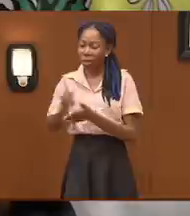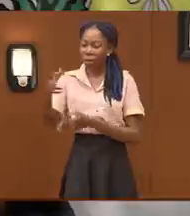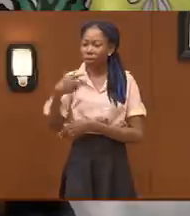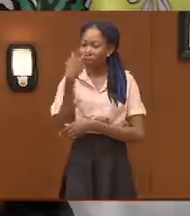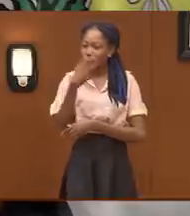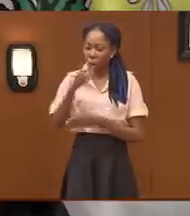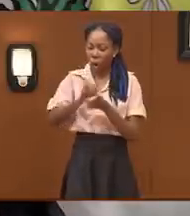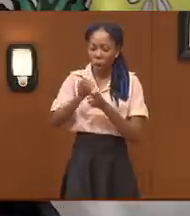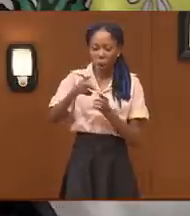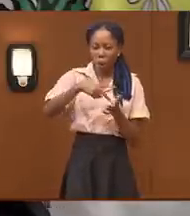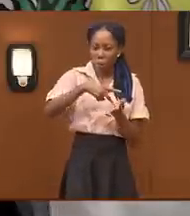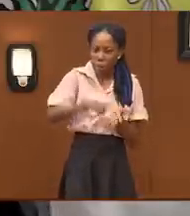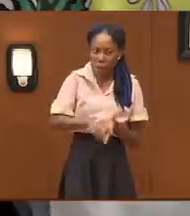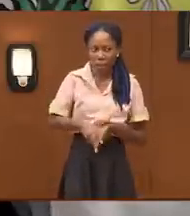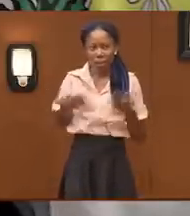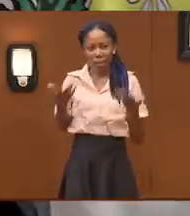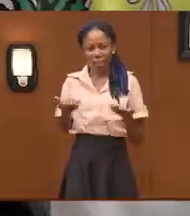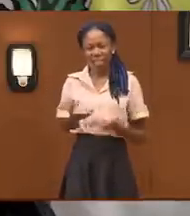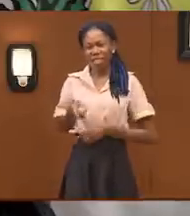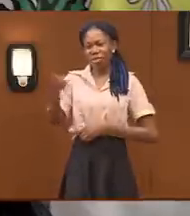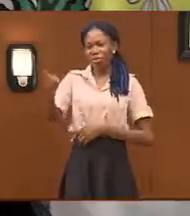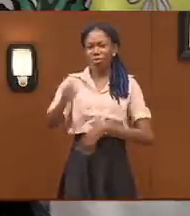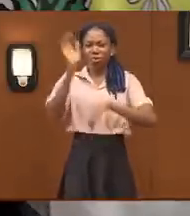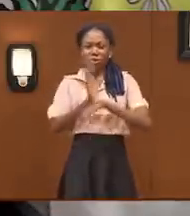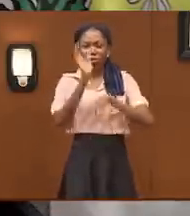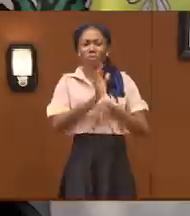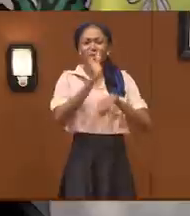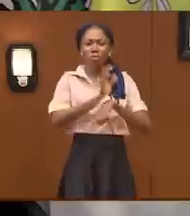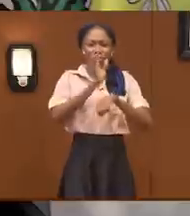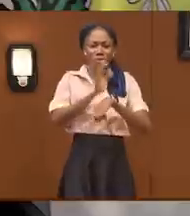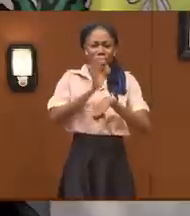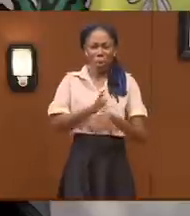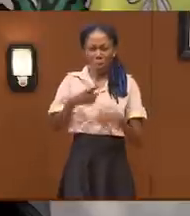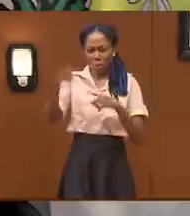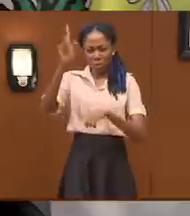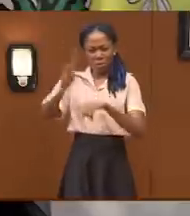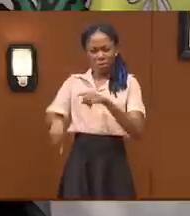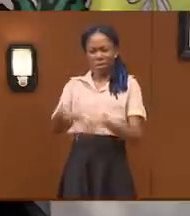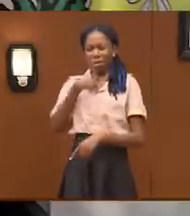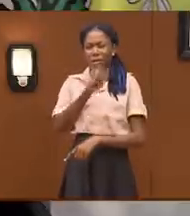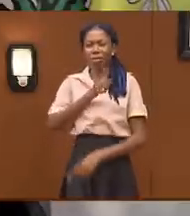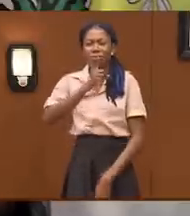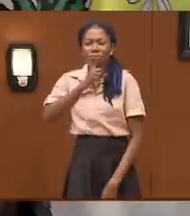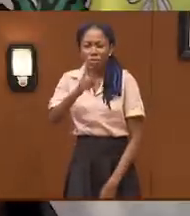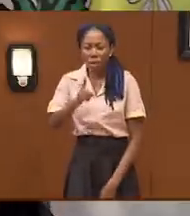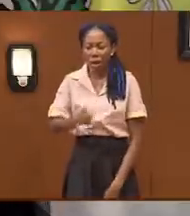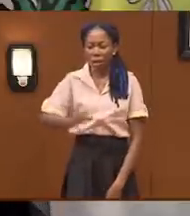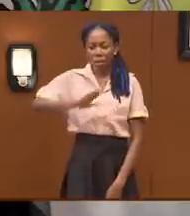character. You see, Christianity is not about putting on this apron you have on. It's not.